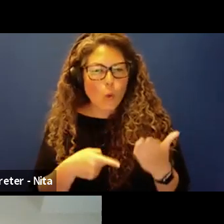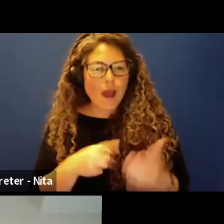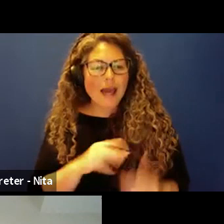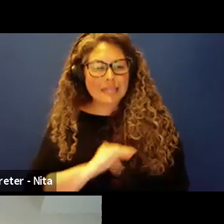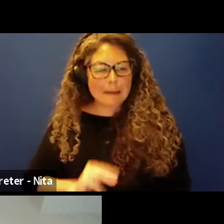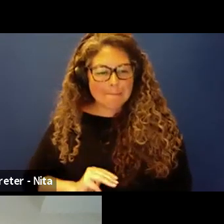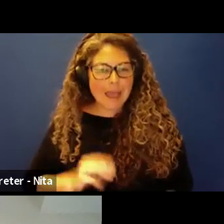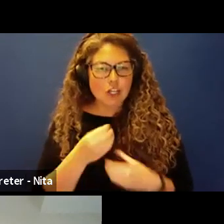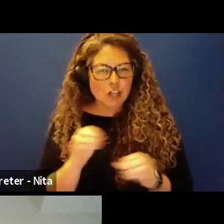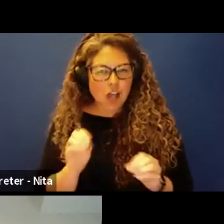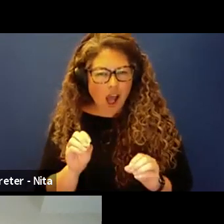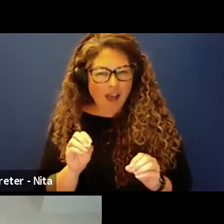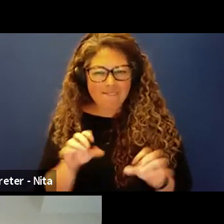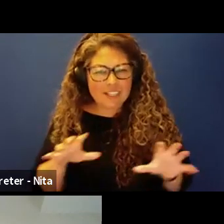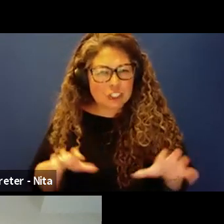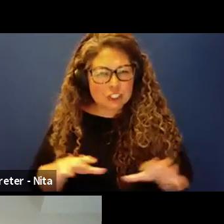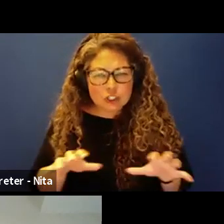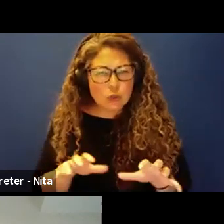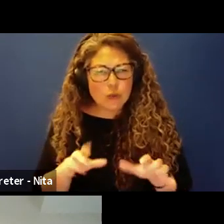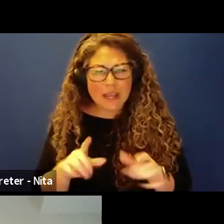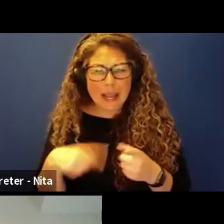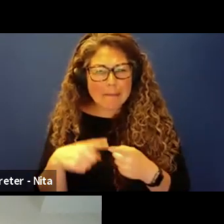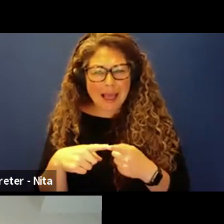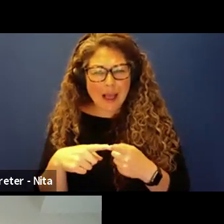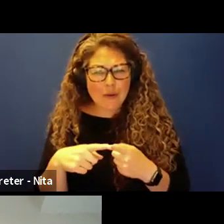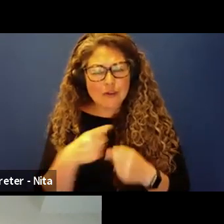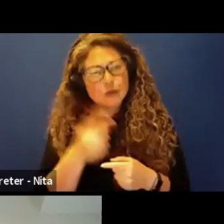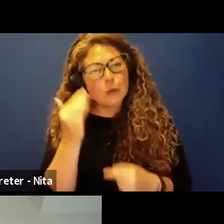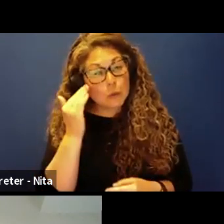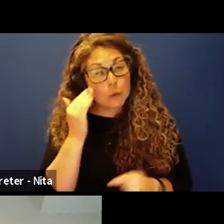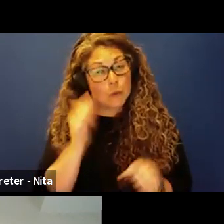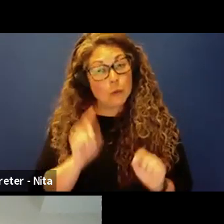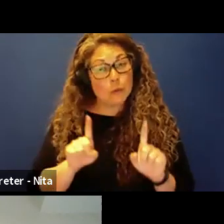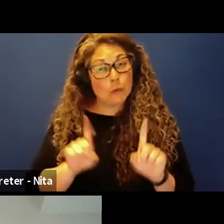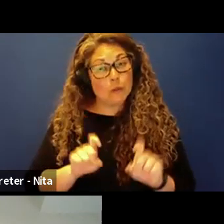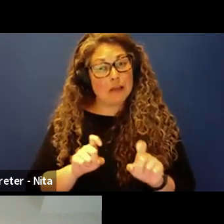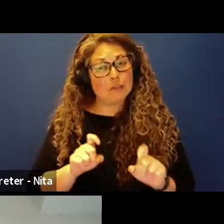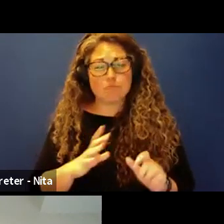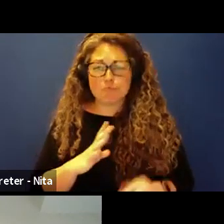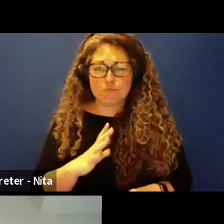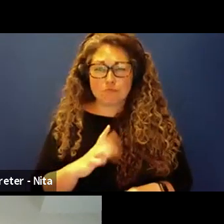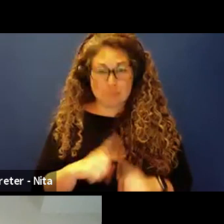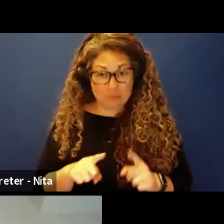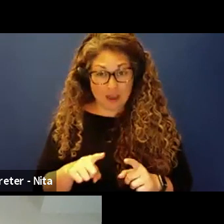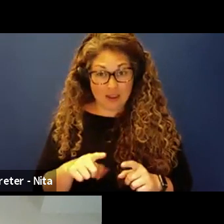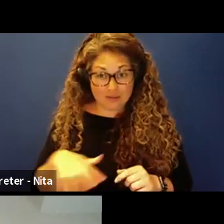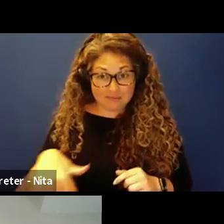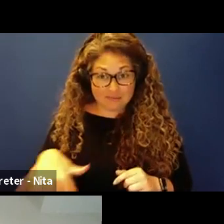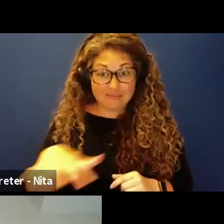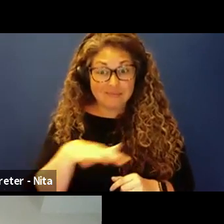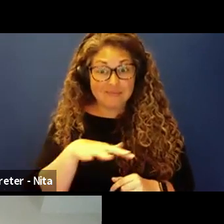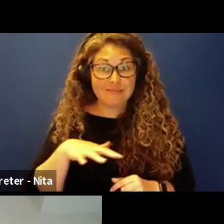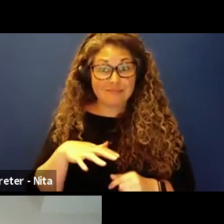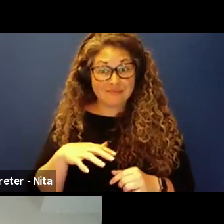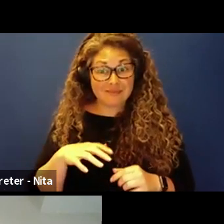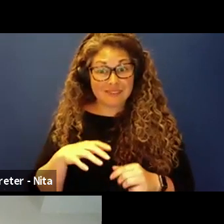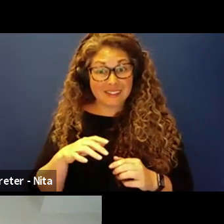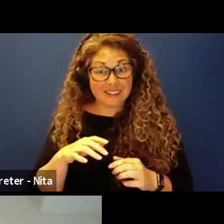office doing about the testing is fine, but is everyone getting tested? Is everyone being